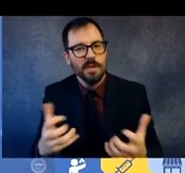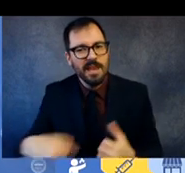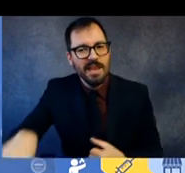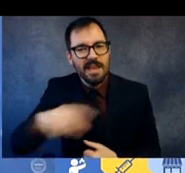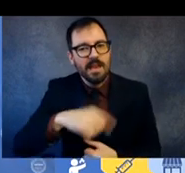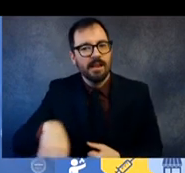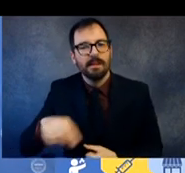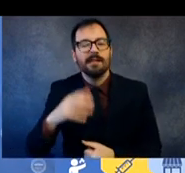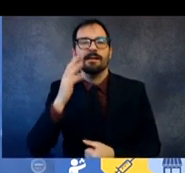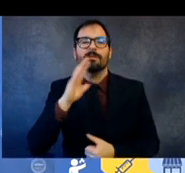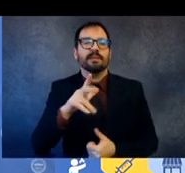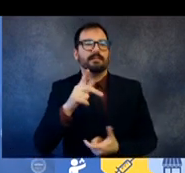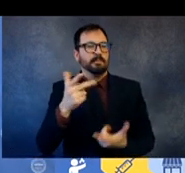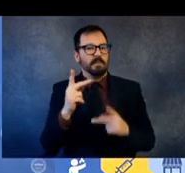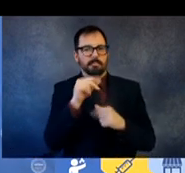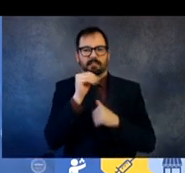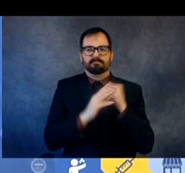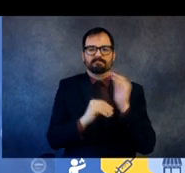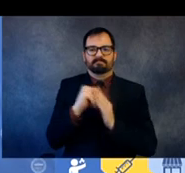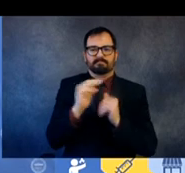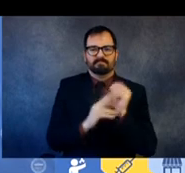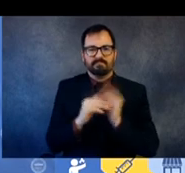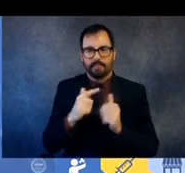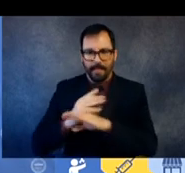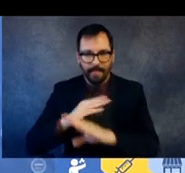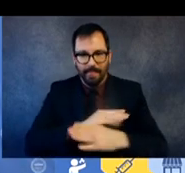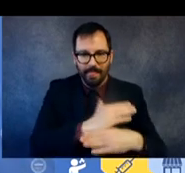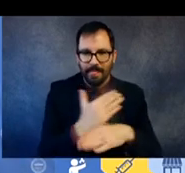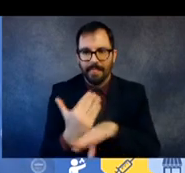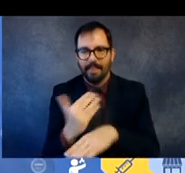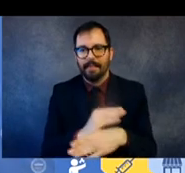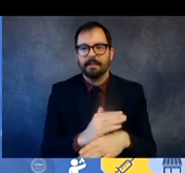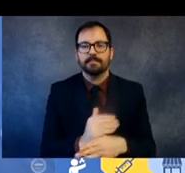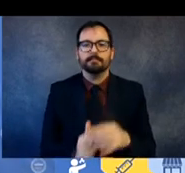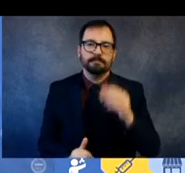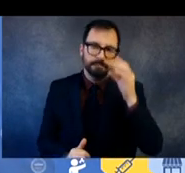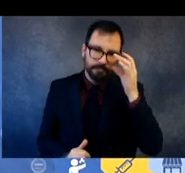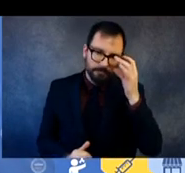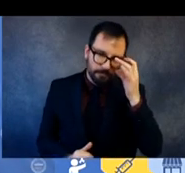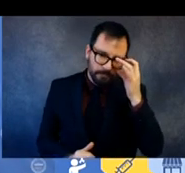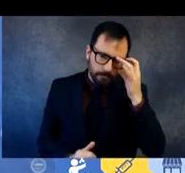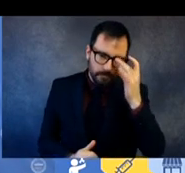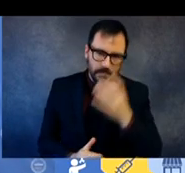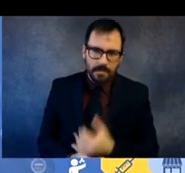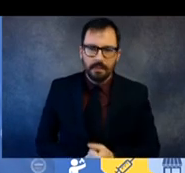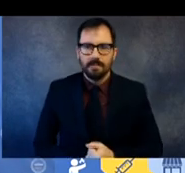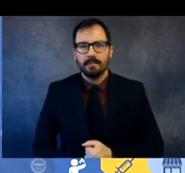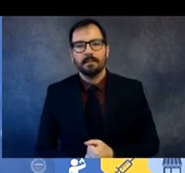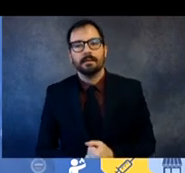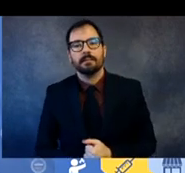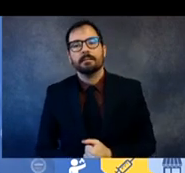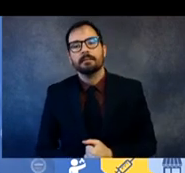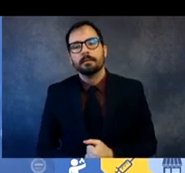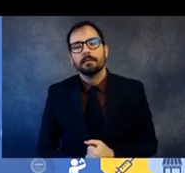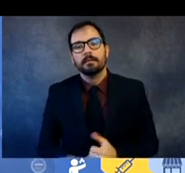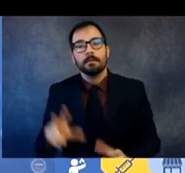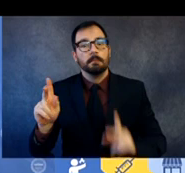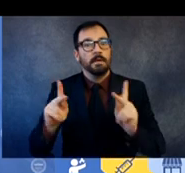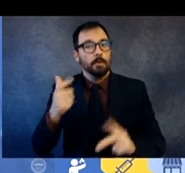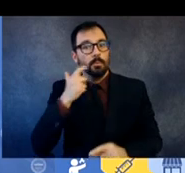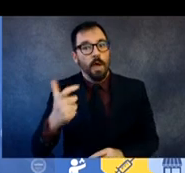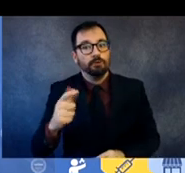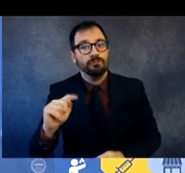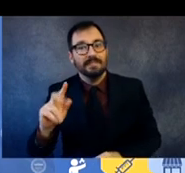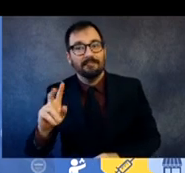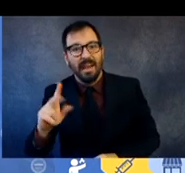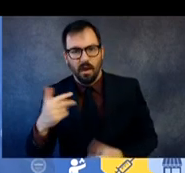No, same as last year. It'll be the same as last year. We're talking about, people watching on TV, we're talking about Hanover Street, by the way, in the north end. There's still, I believe there's still going to be